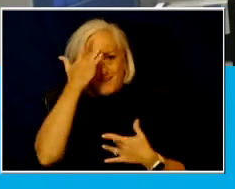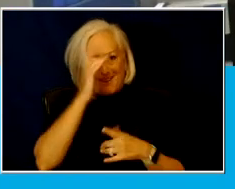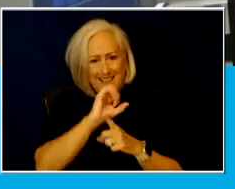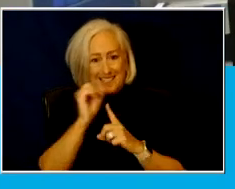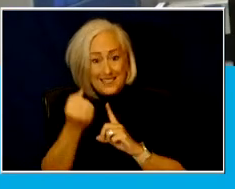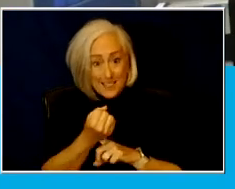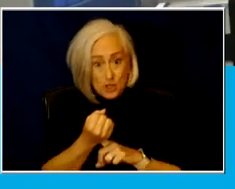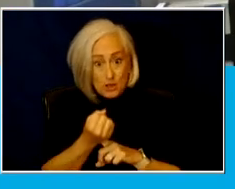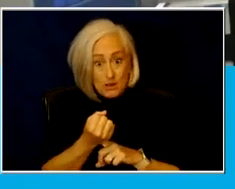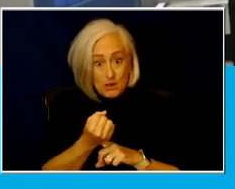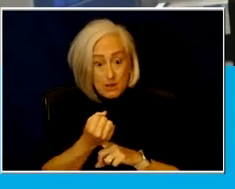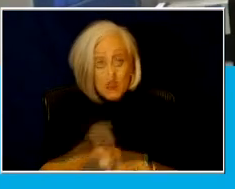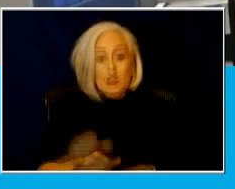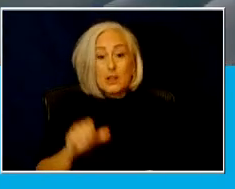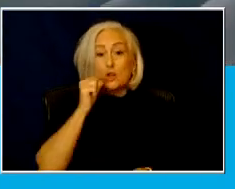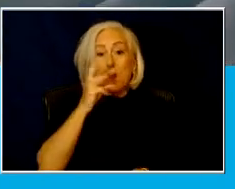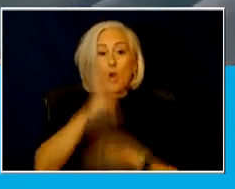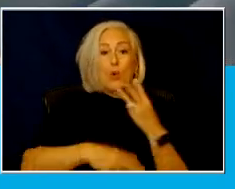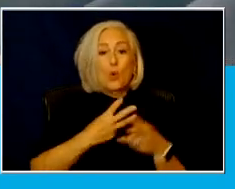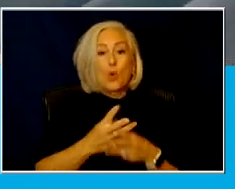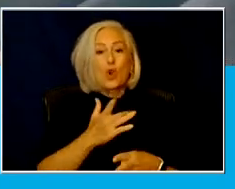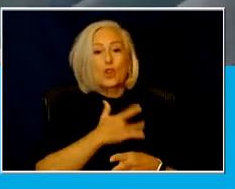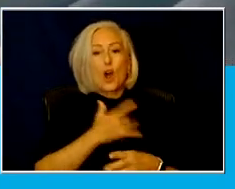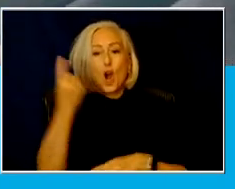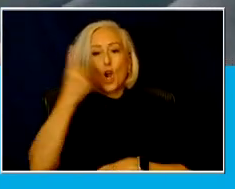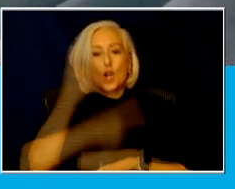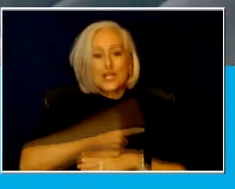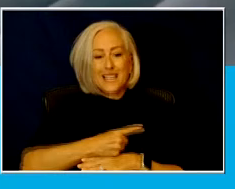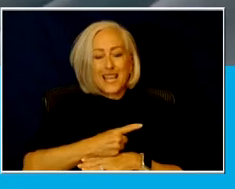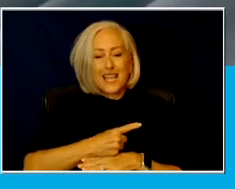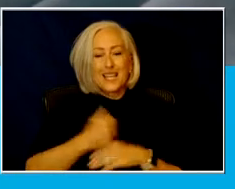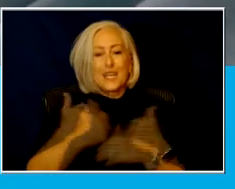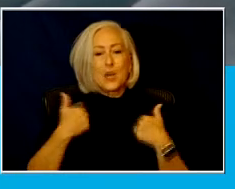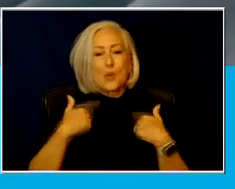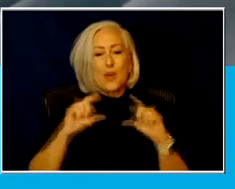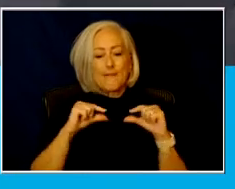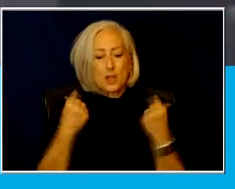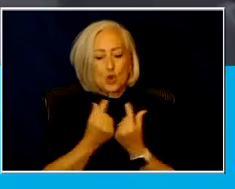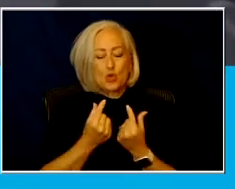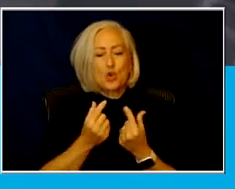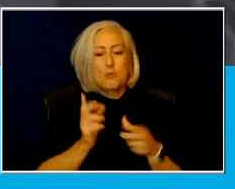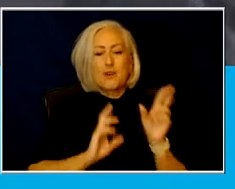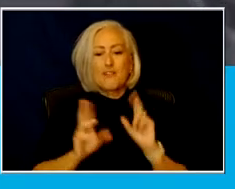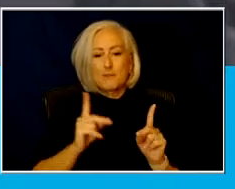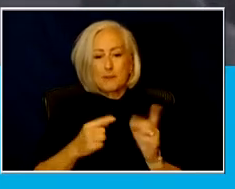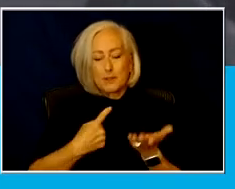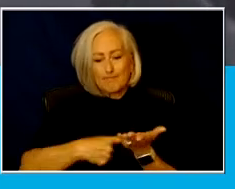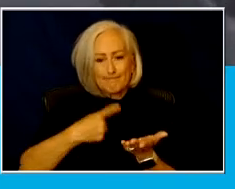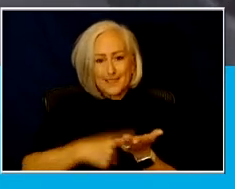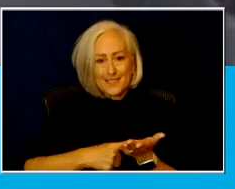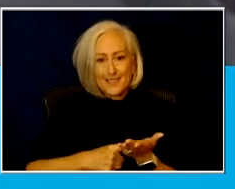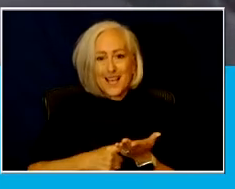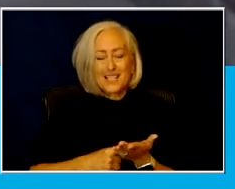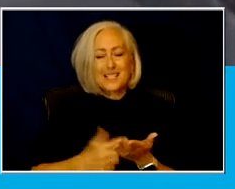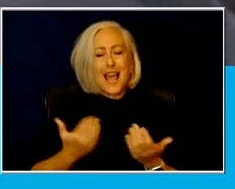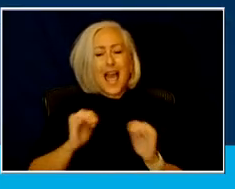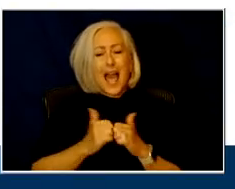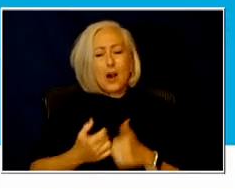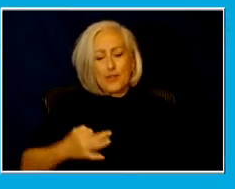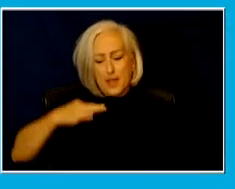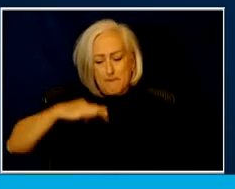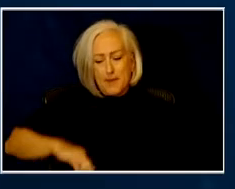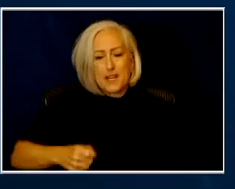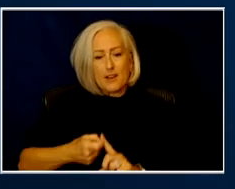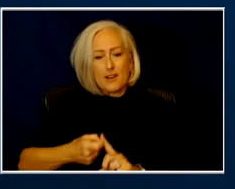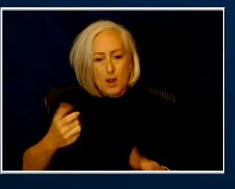are remarkable stories from a panel of patients benefiting from the latest therapies and technologies that cardiovascular care has to